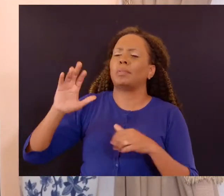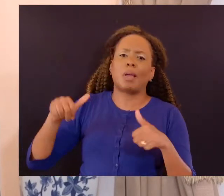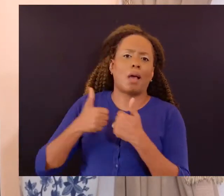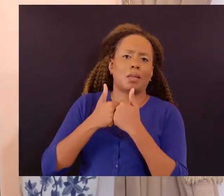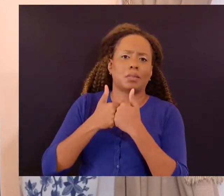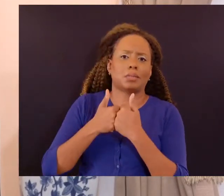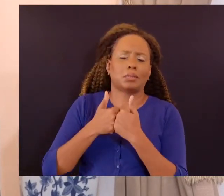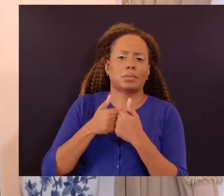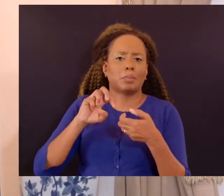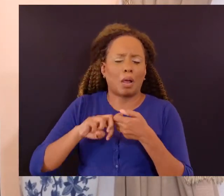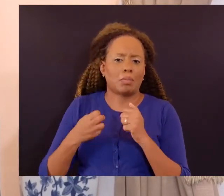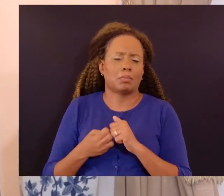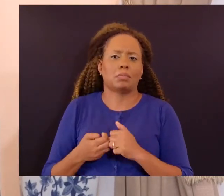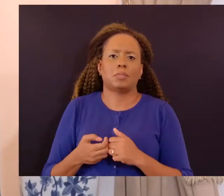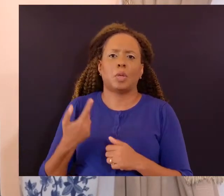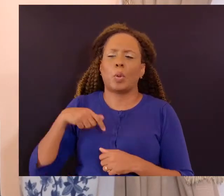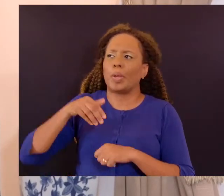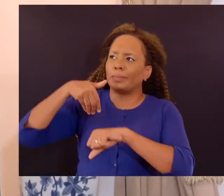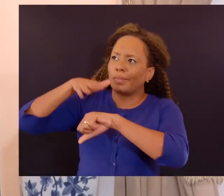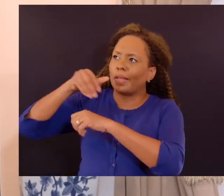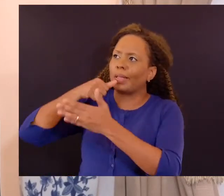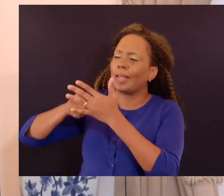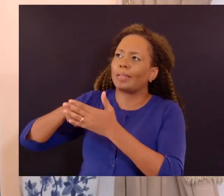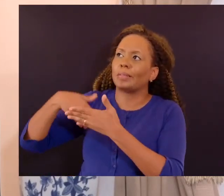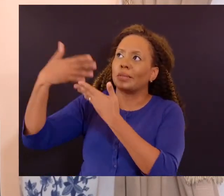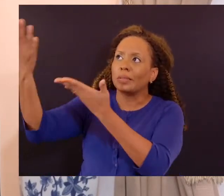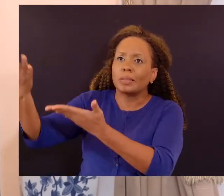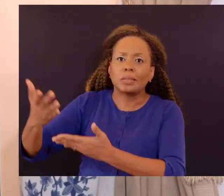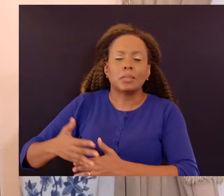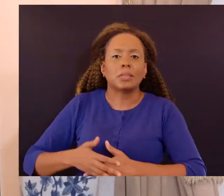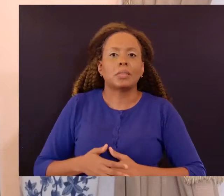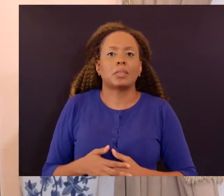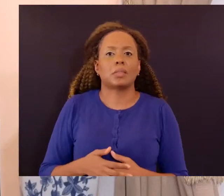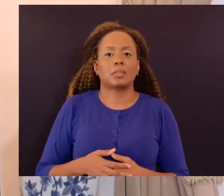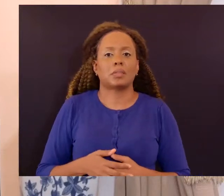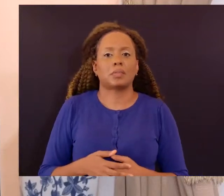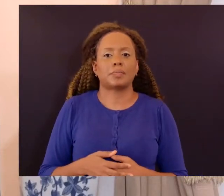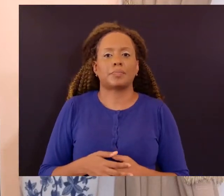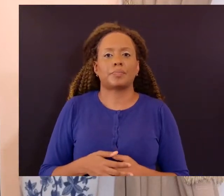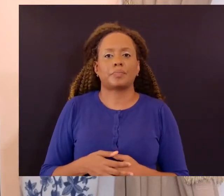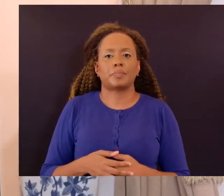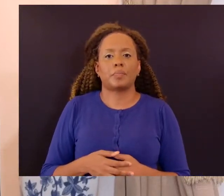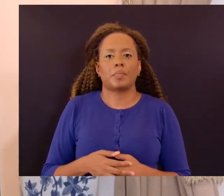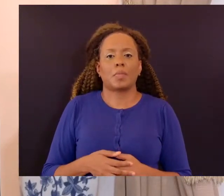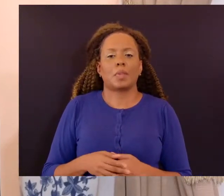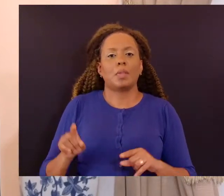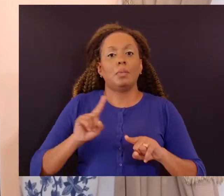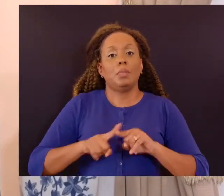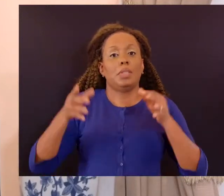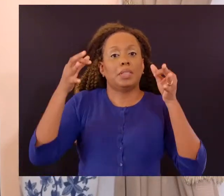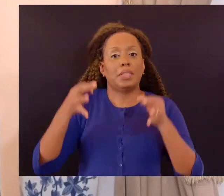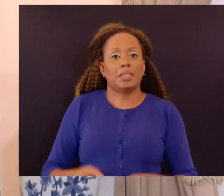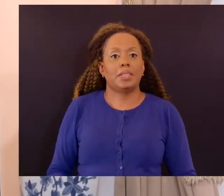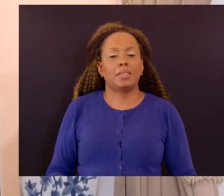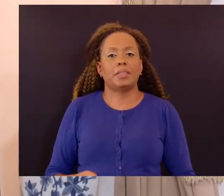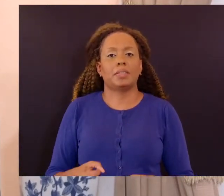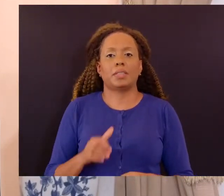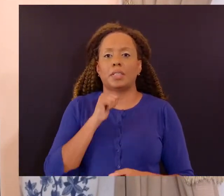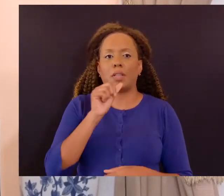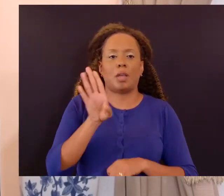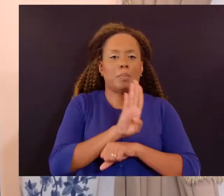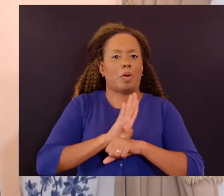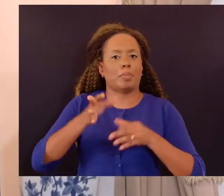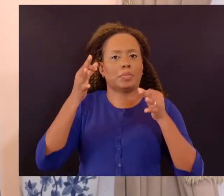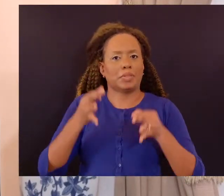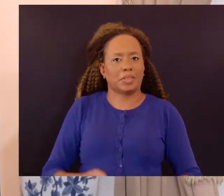upcoming examinations. But the truth of the matter is that the decisions taken have been regional decisions. They've been collective decisions. And